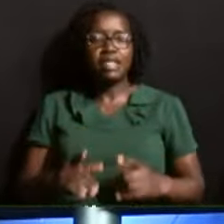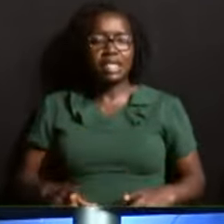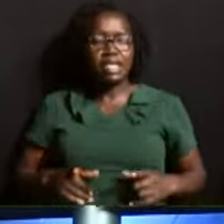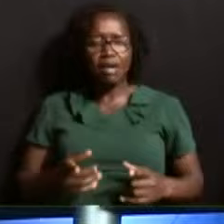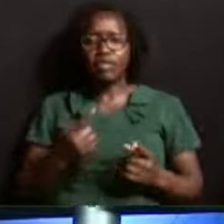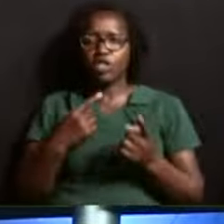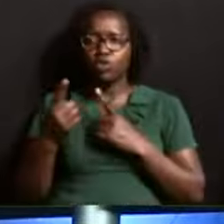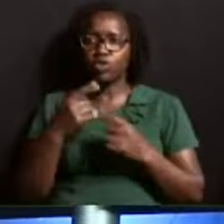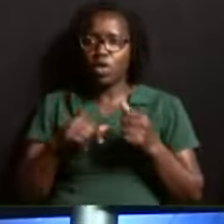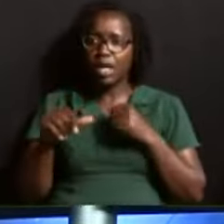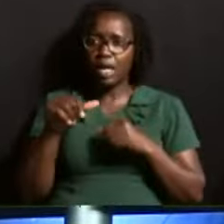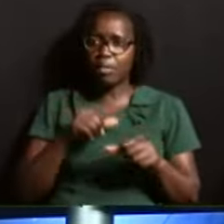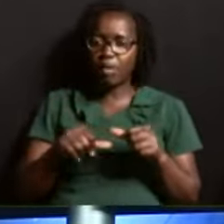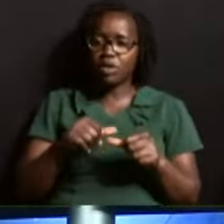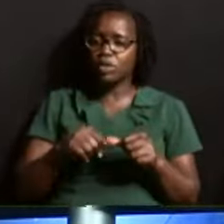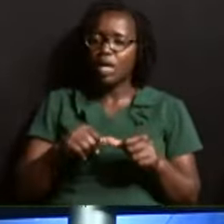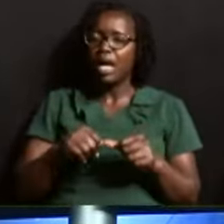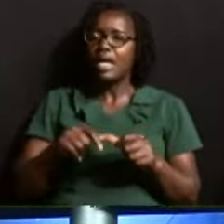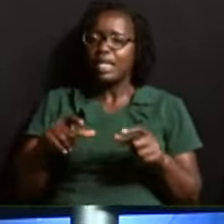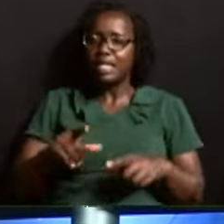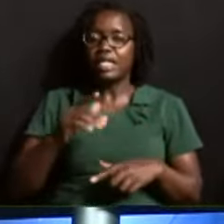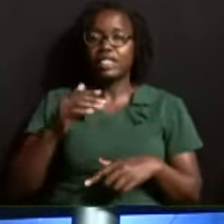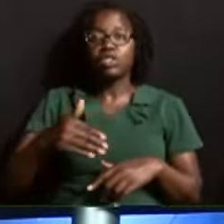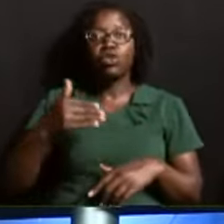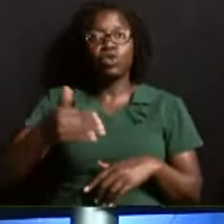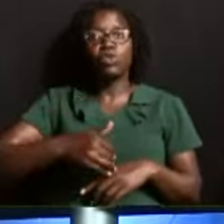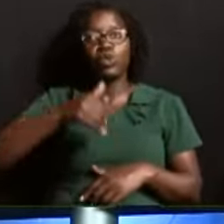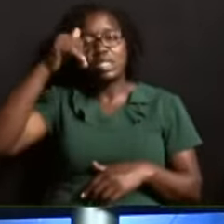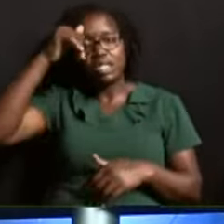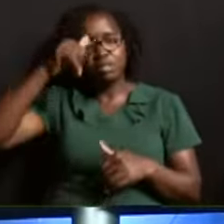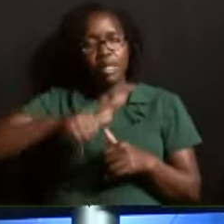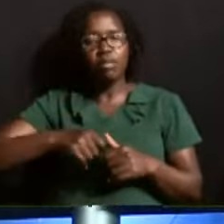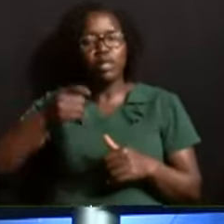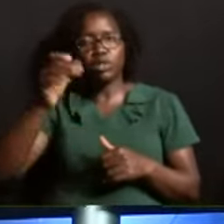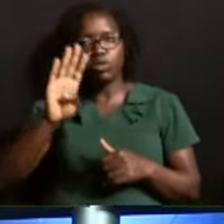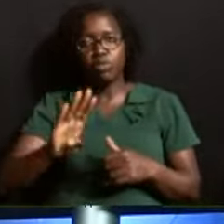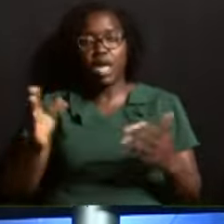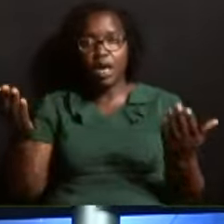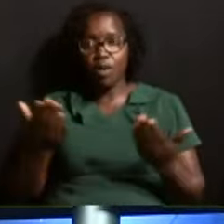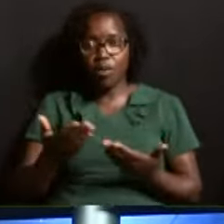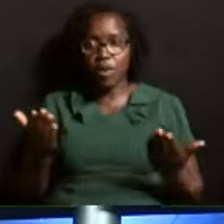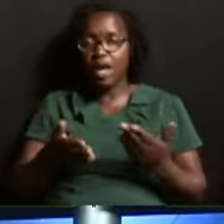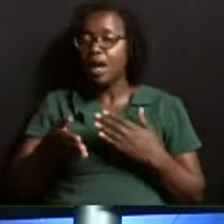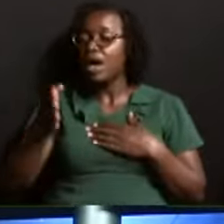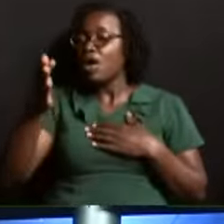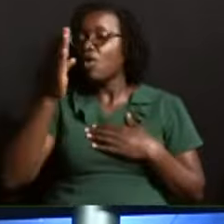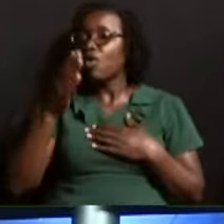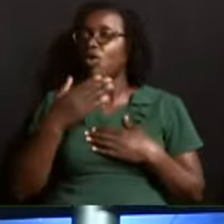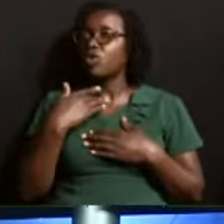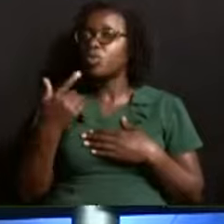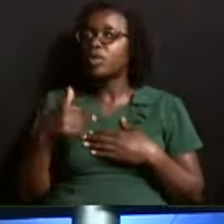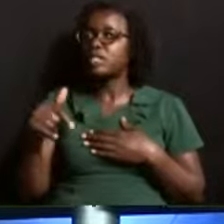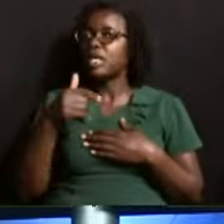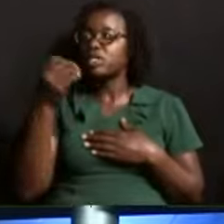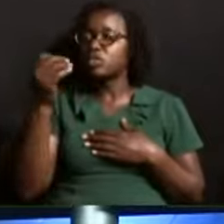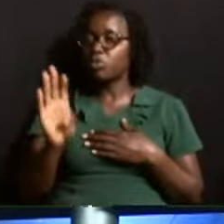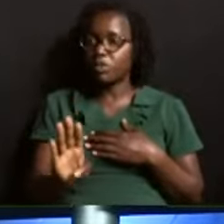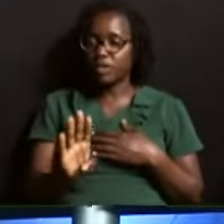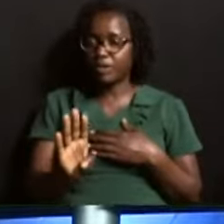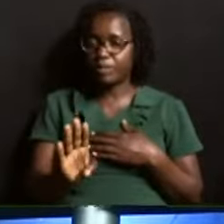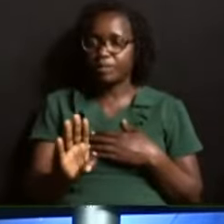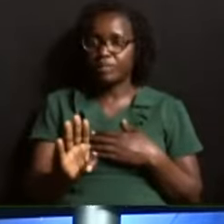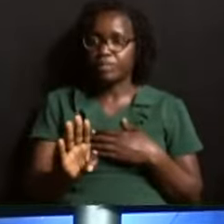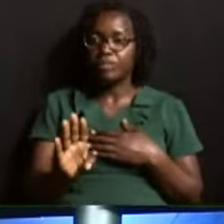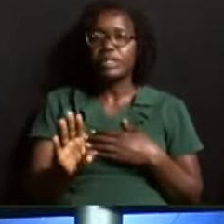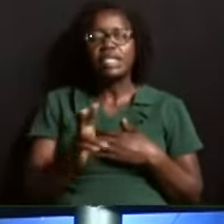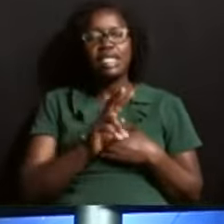talking about, we must always remember to be where God wants us to be. And I